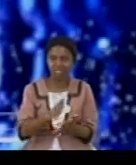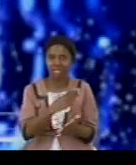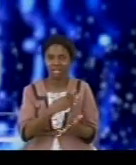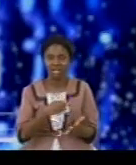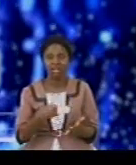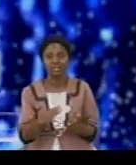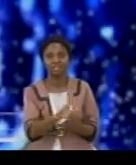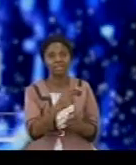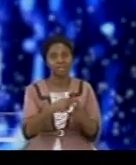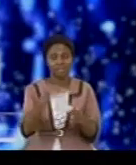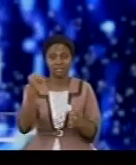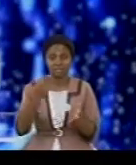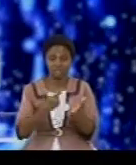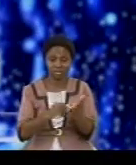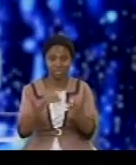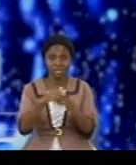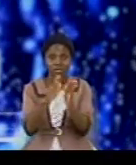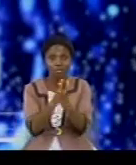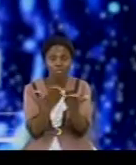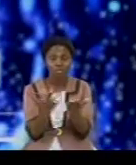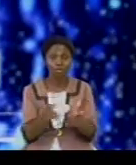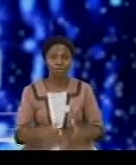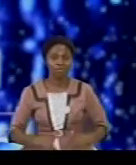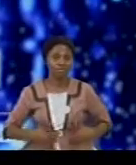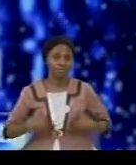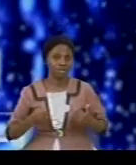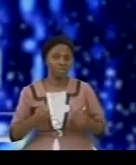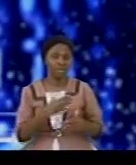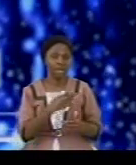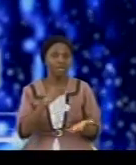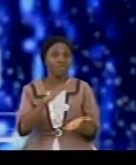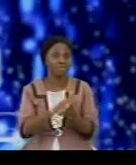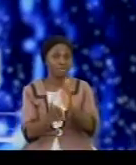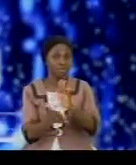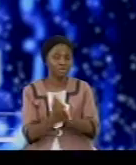of life. They automatically become